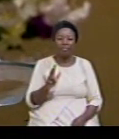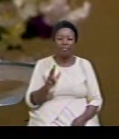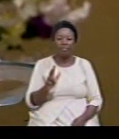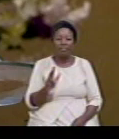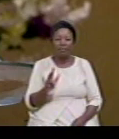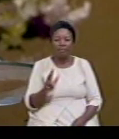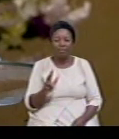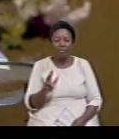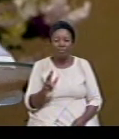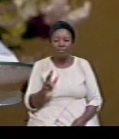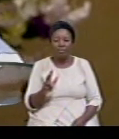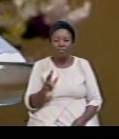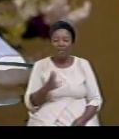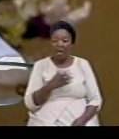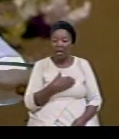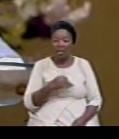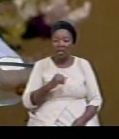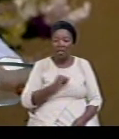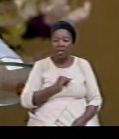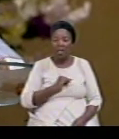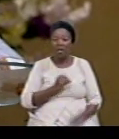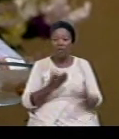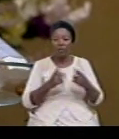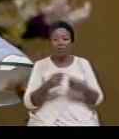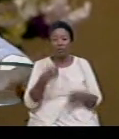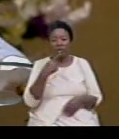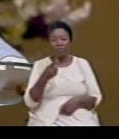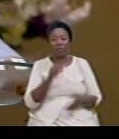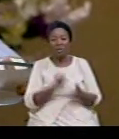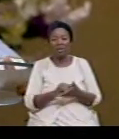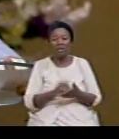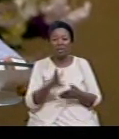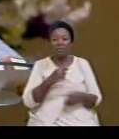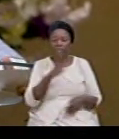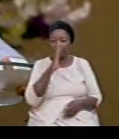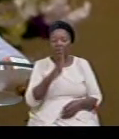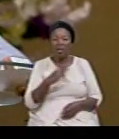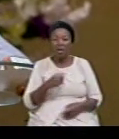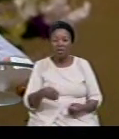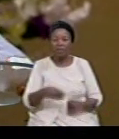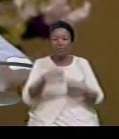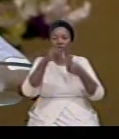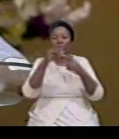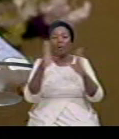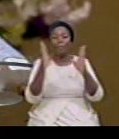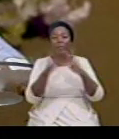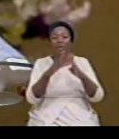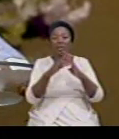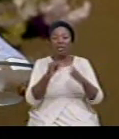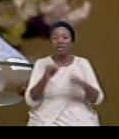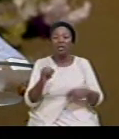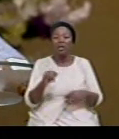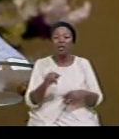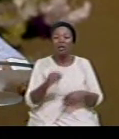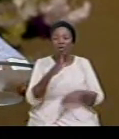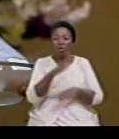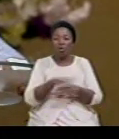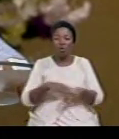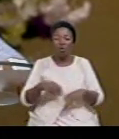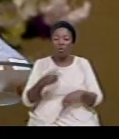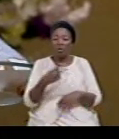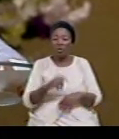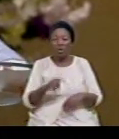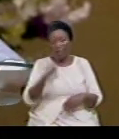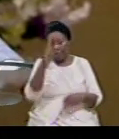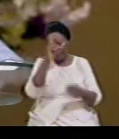And I want to inform you that there will be a special meeting called the Believers Class